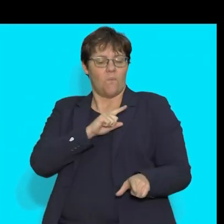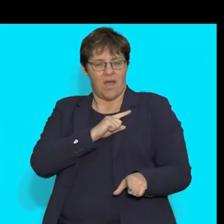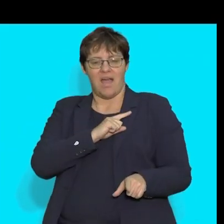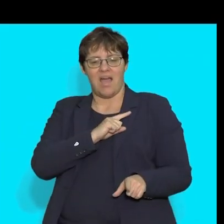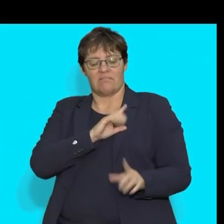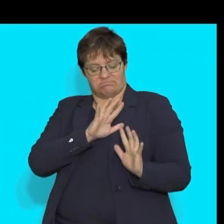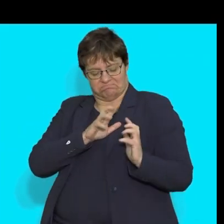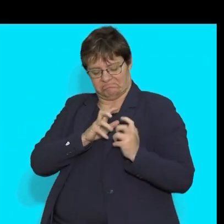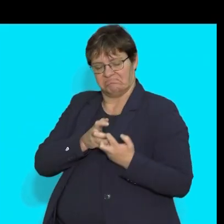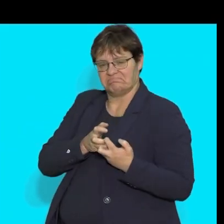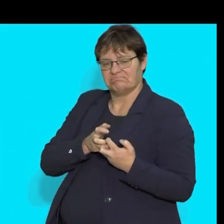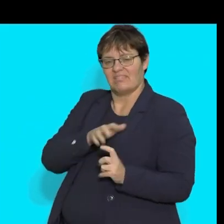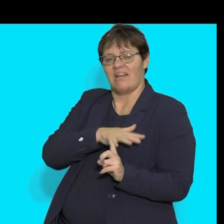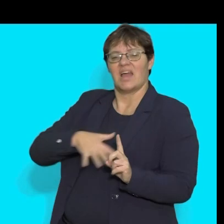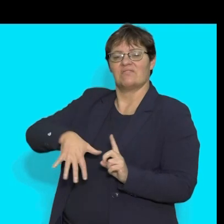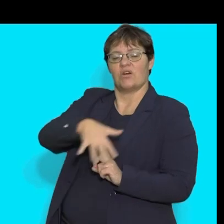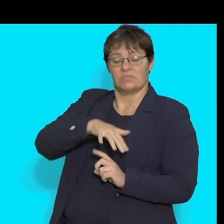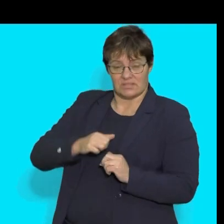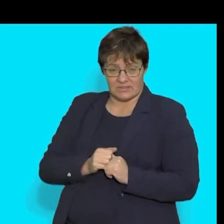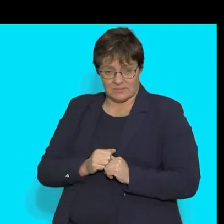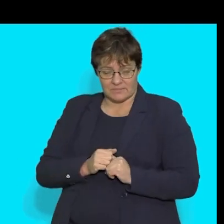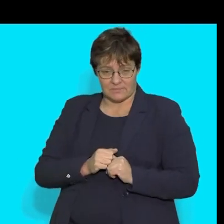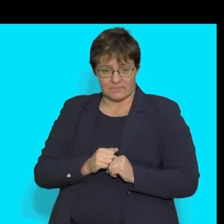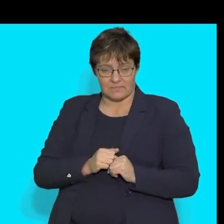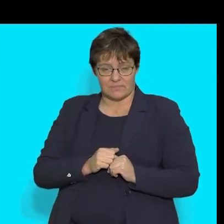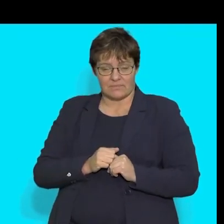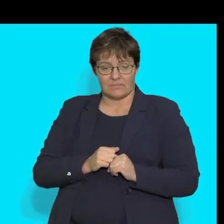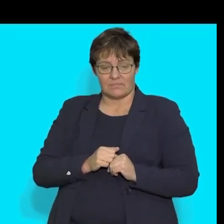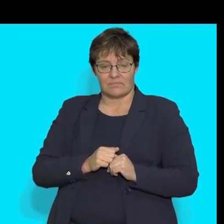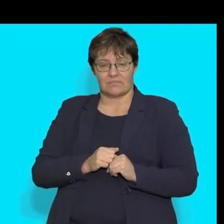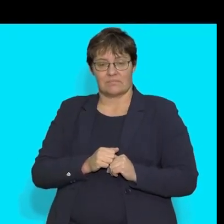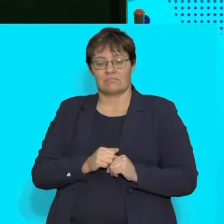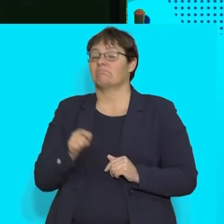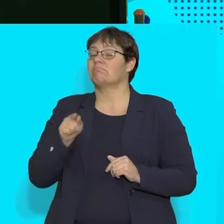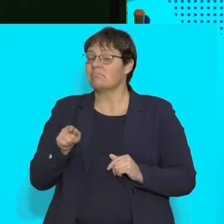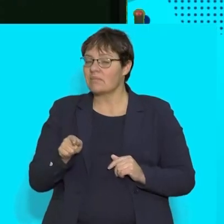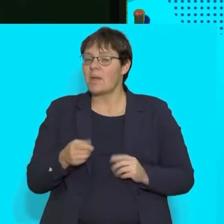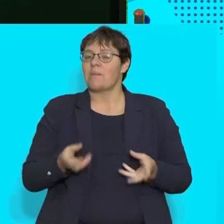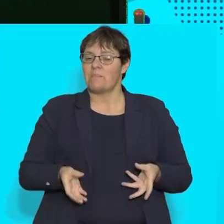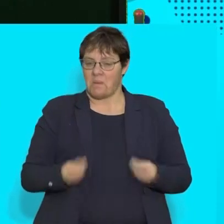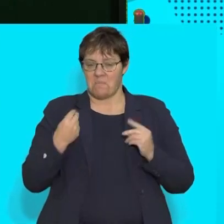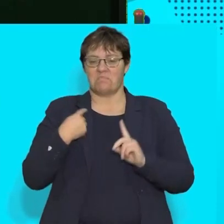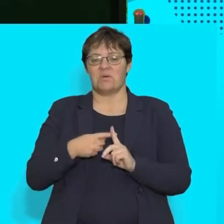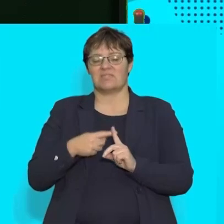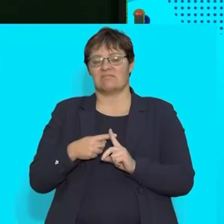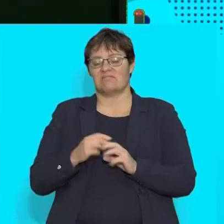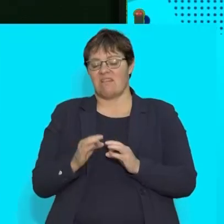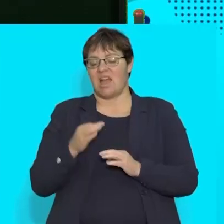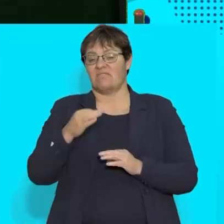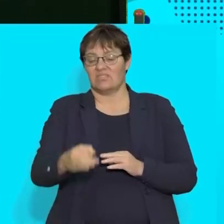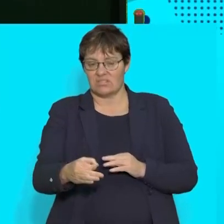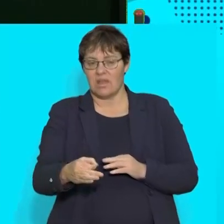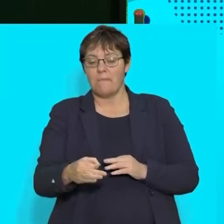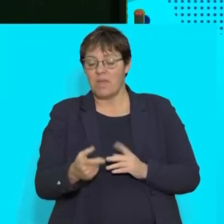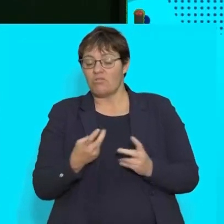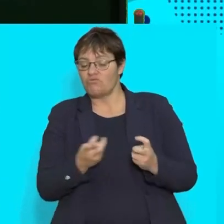that makes them more suitable to the environment. Essentially, it gives them an advantage at accessing